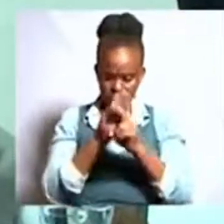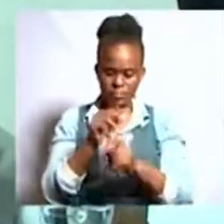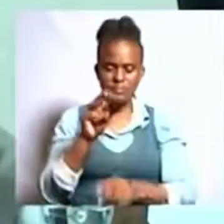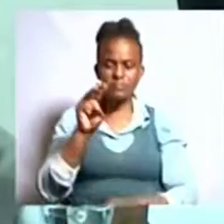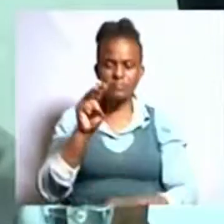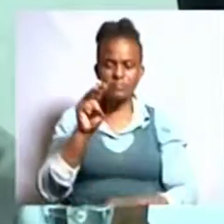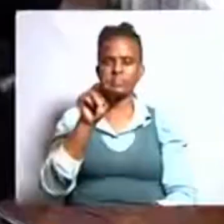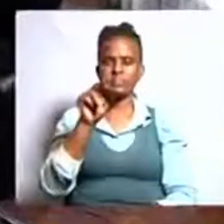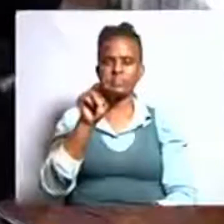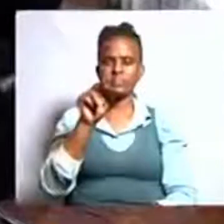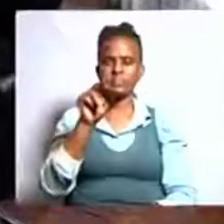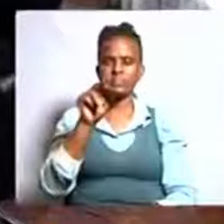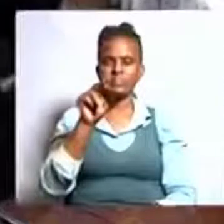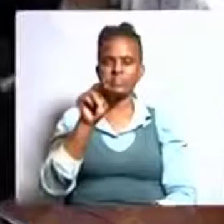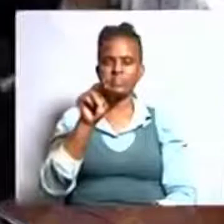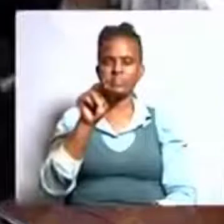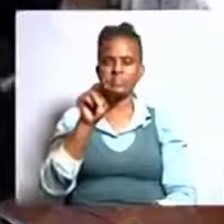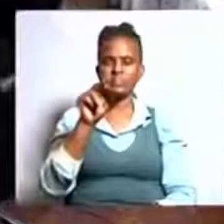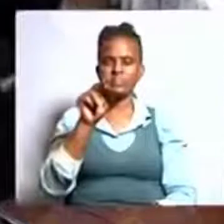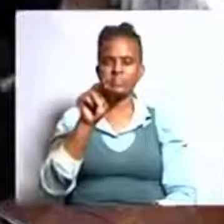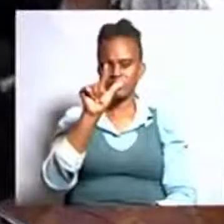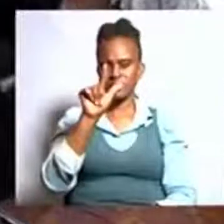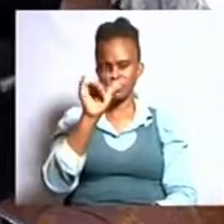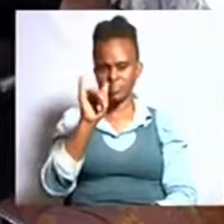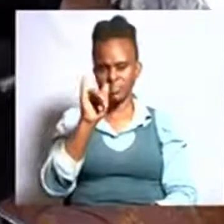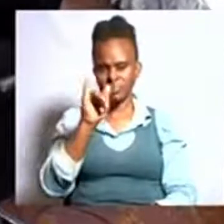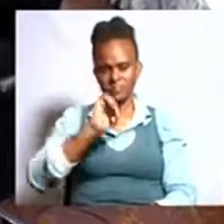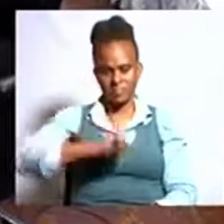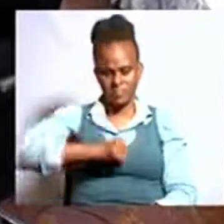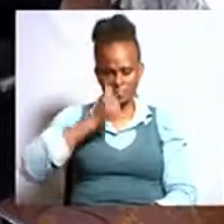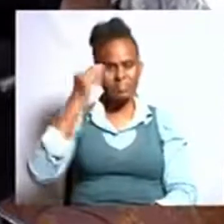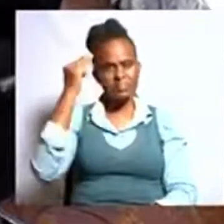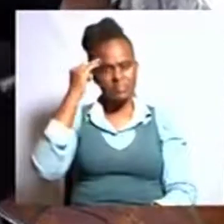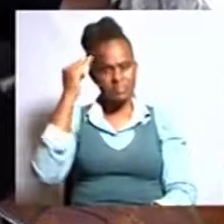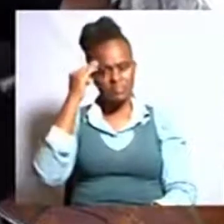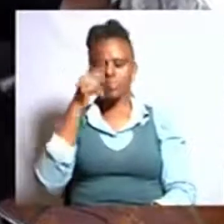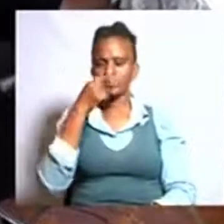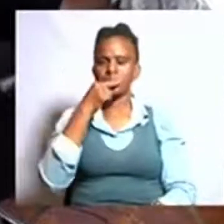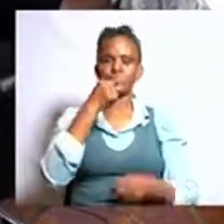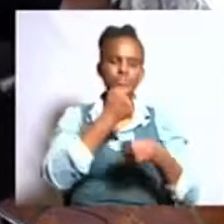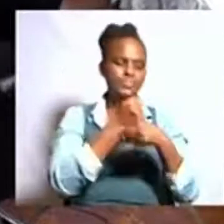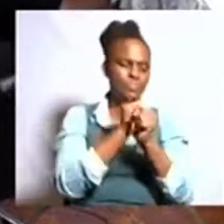Before the PS answers, may we know who was compiling